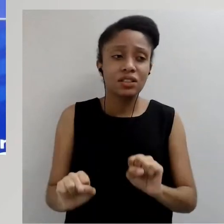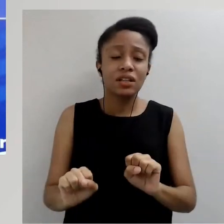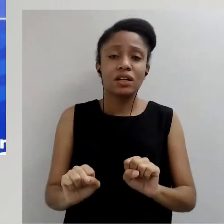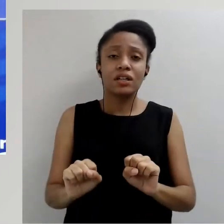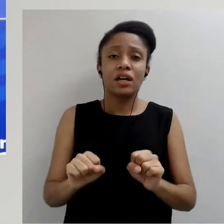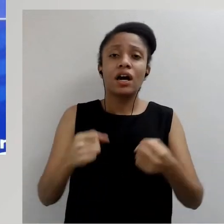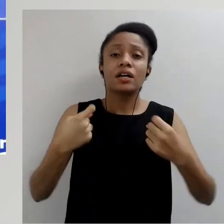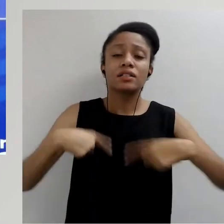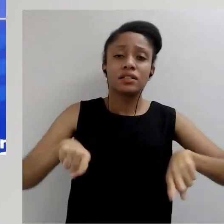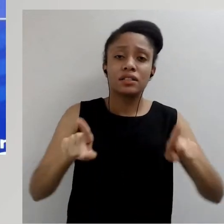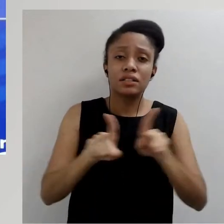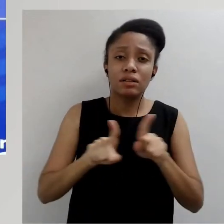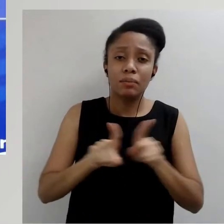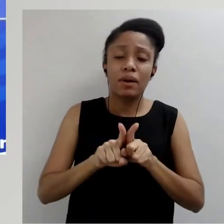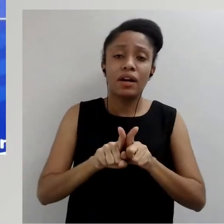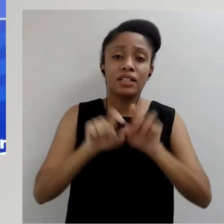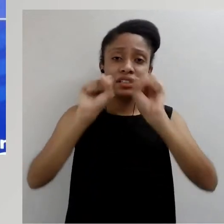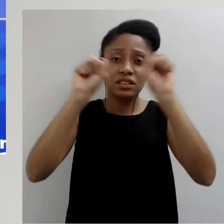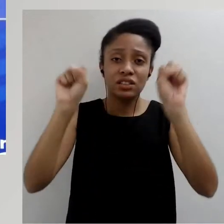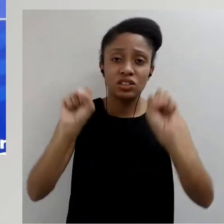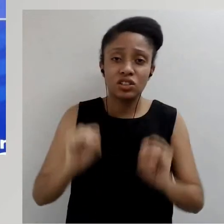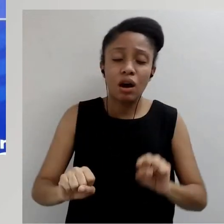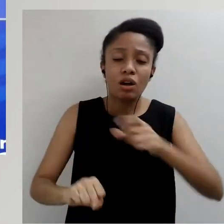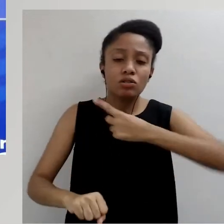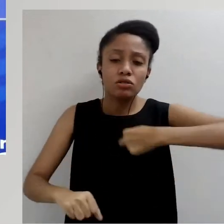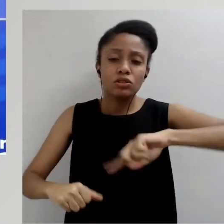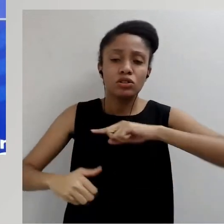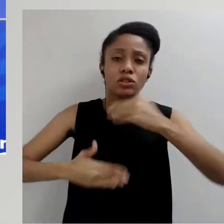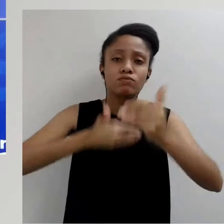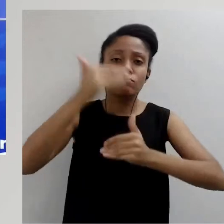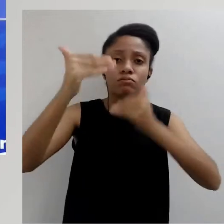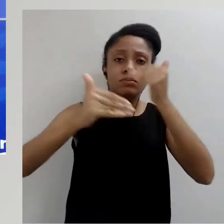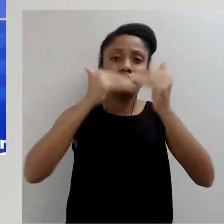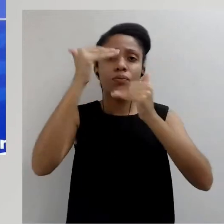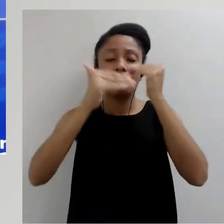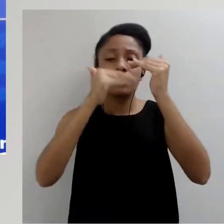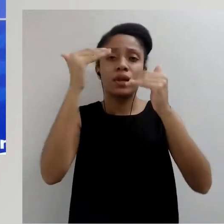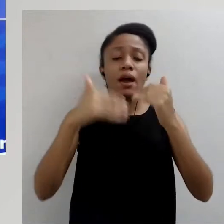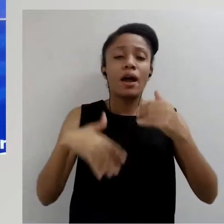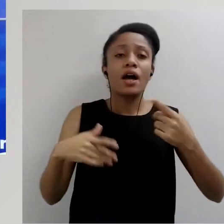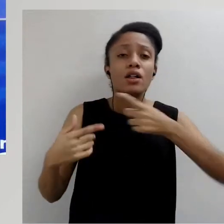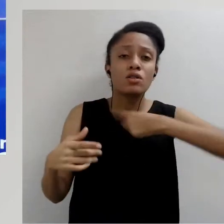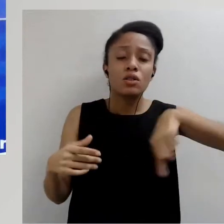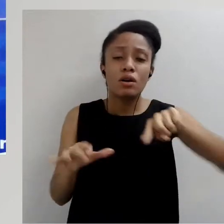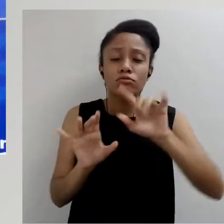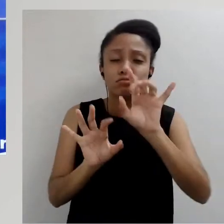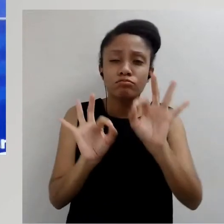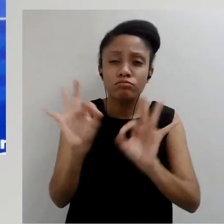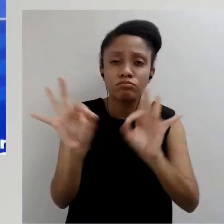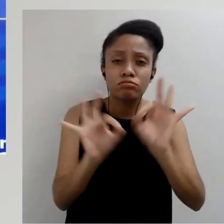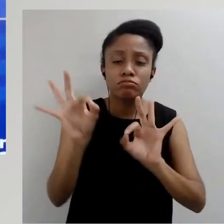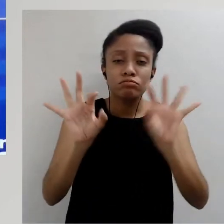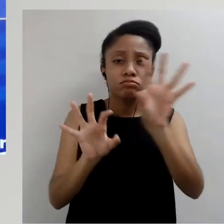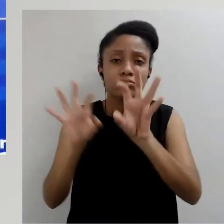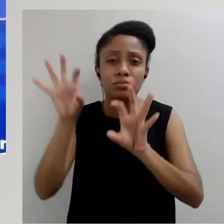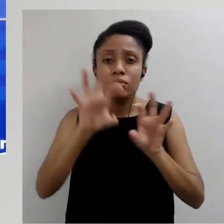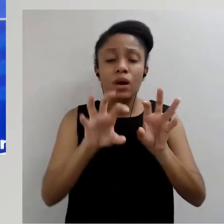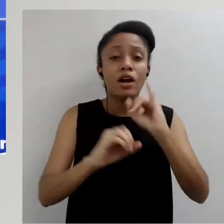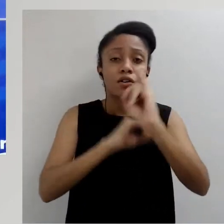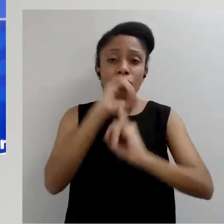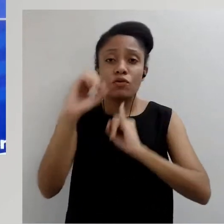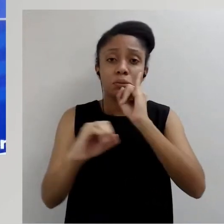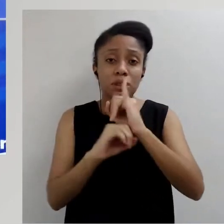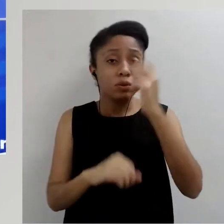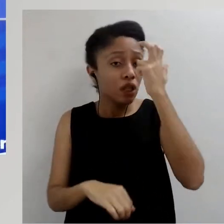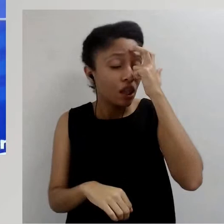This system that we are thinking to create, we are trying to develop, it's going to help you how